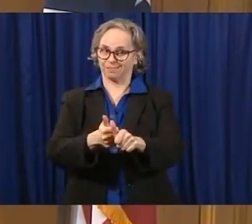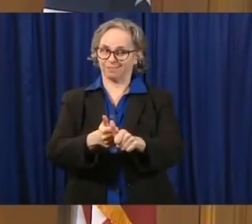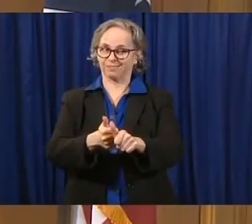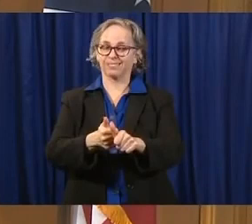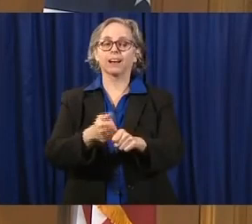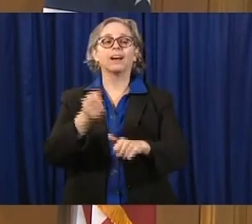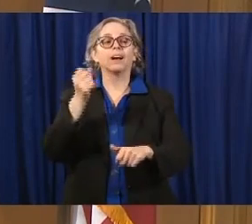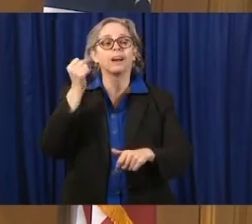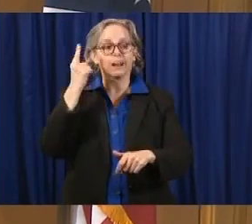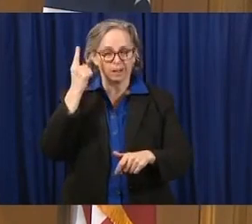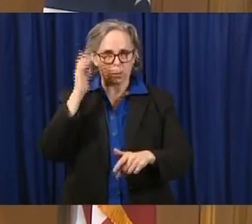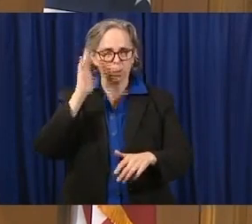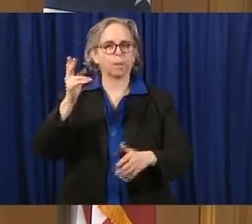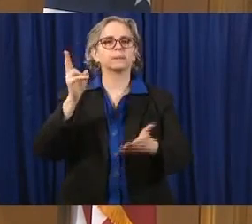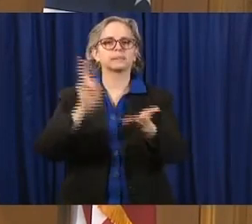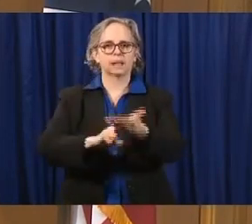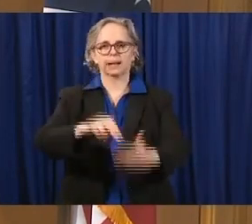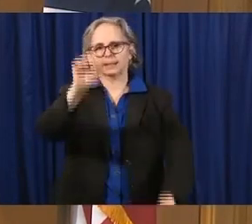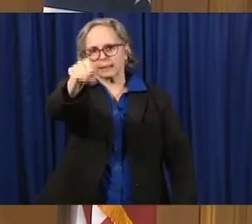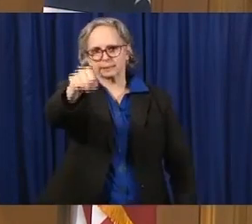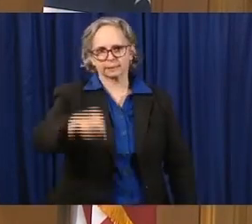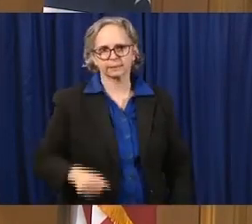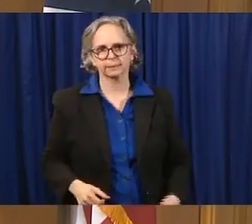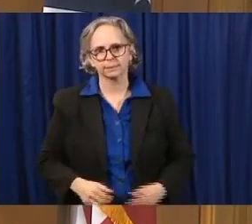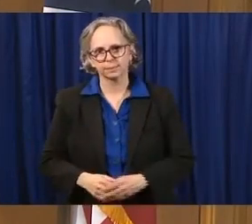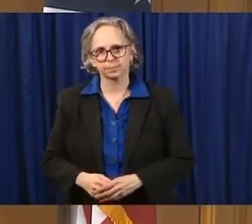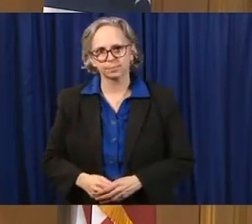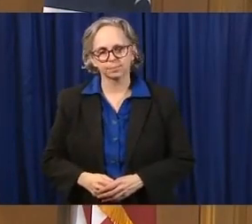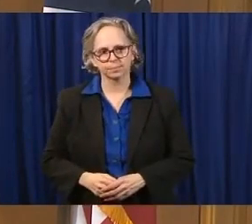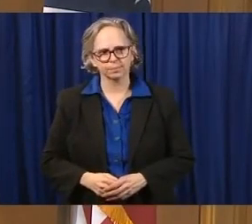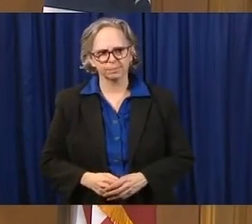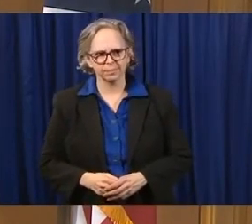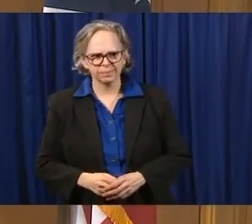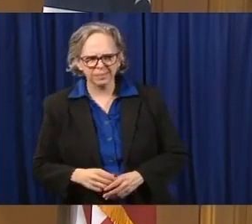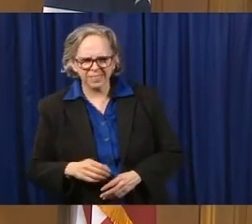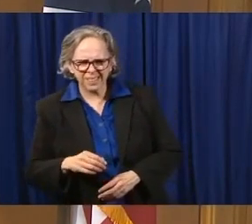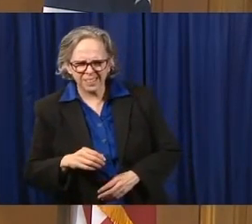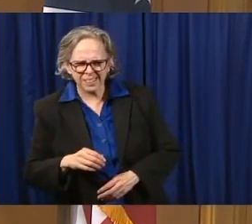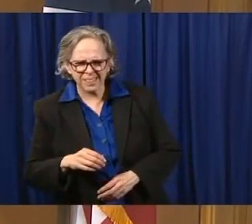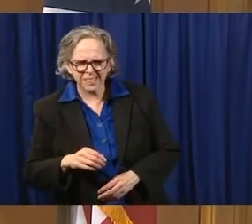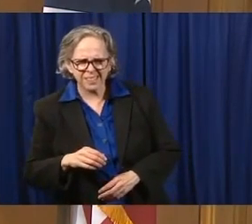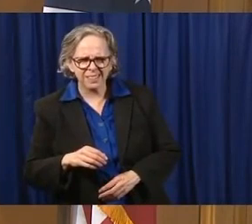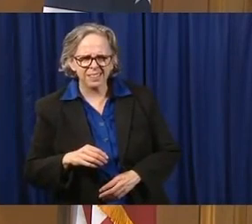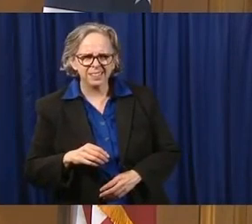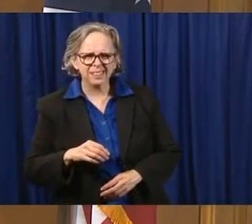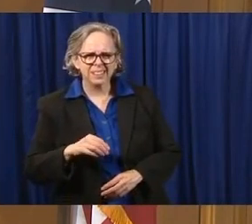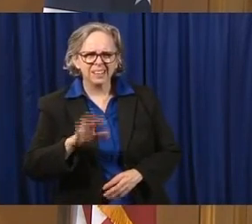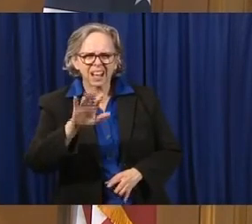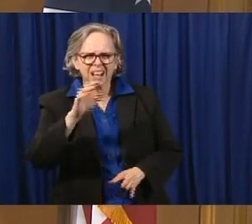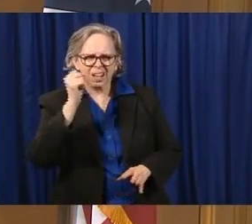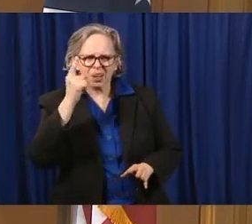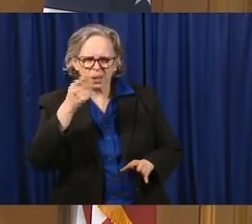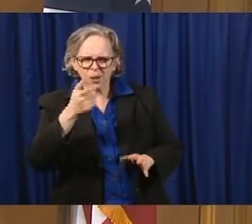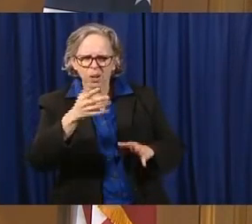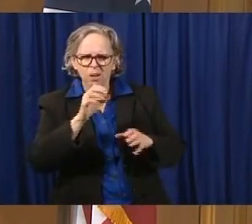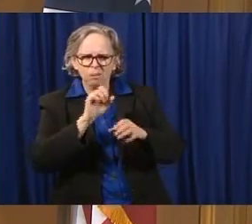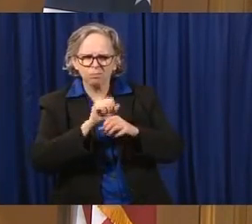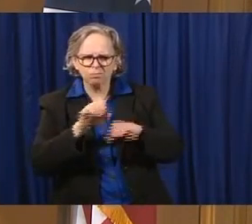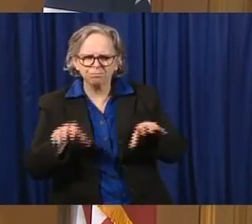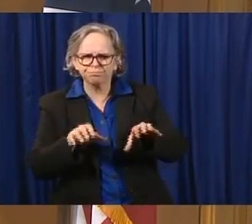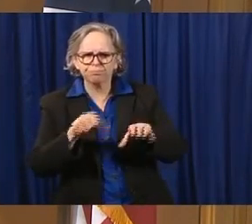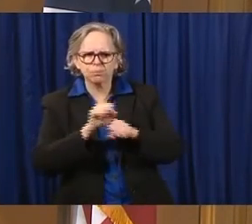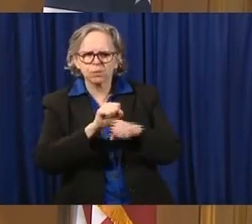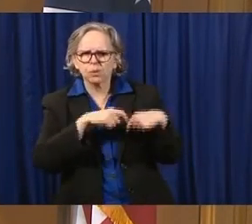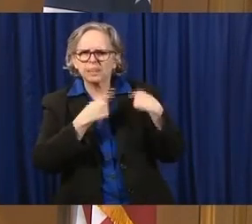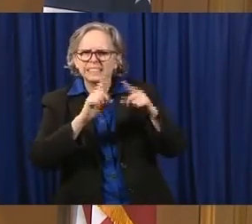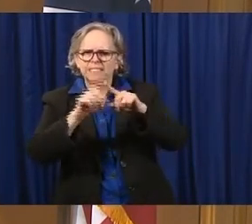be signed. Governor, to what extent have you worked with the governors surrounding states on a regional reopening plan,